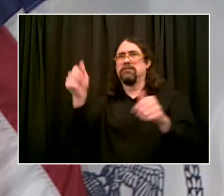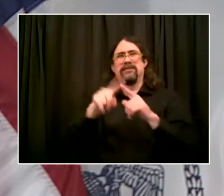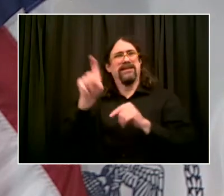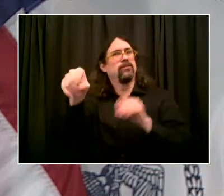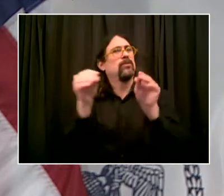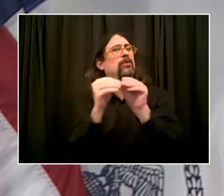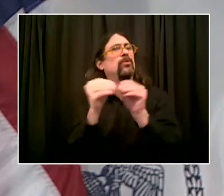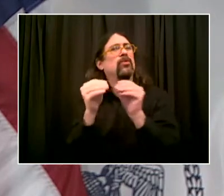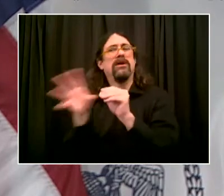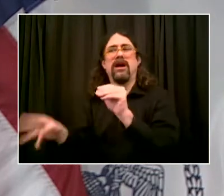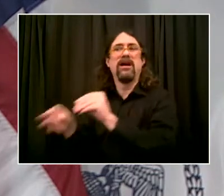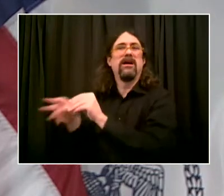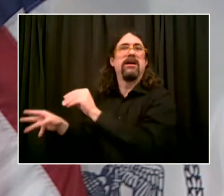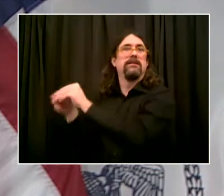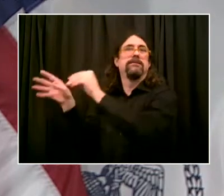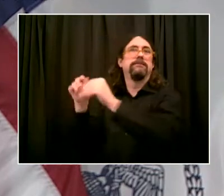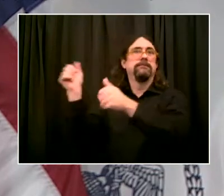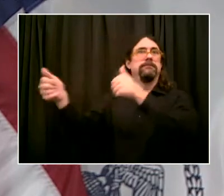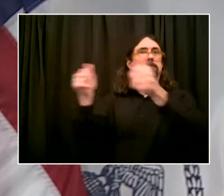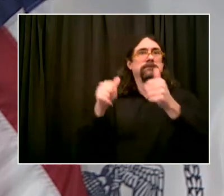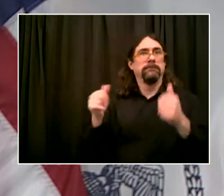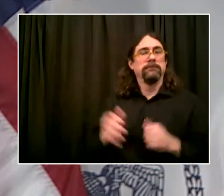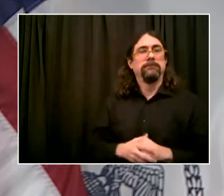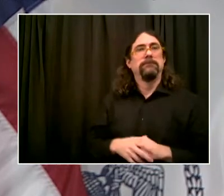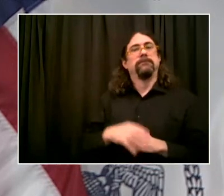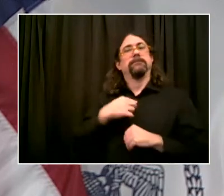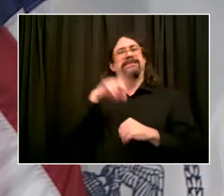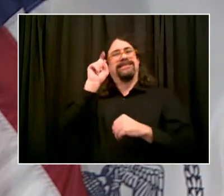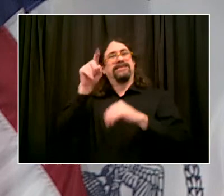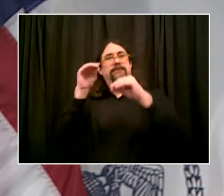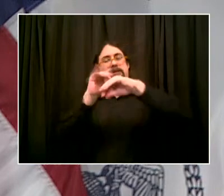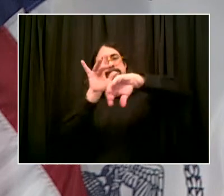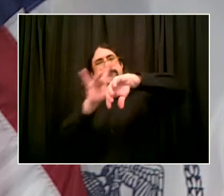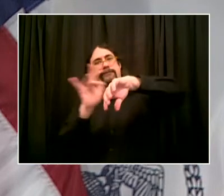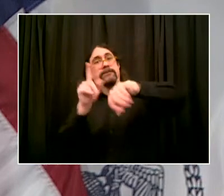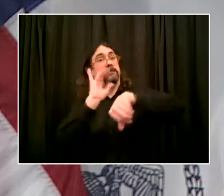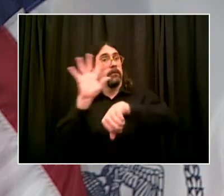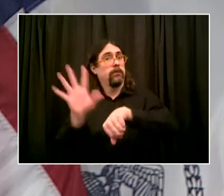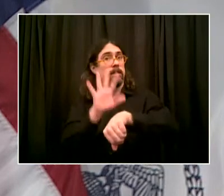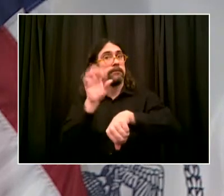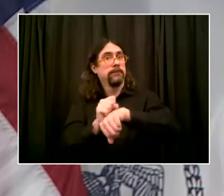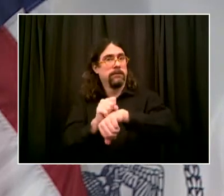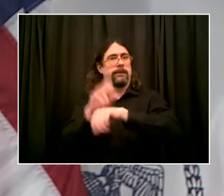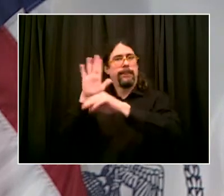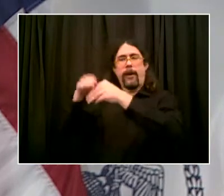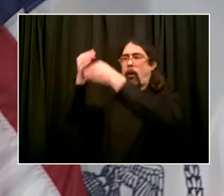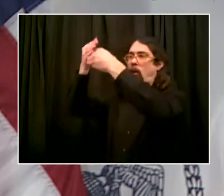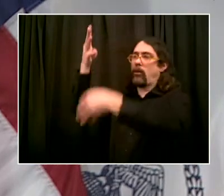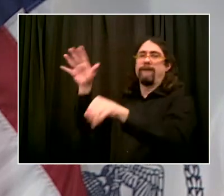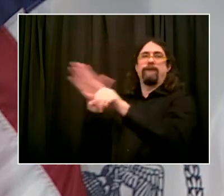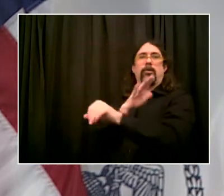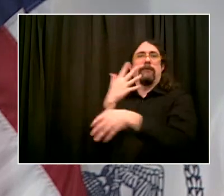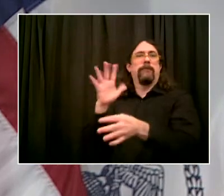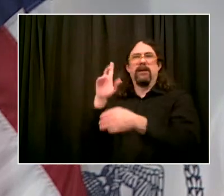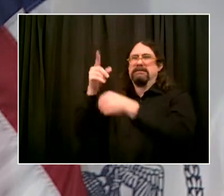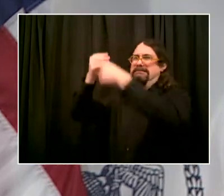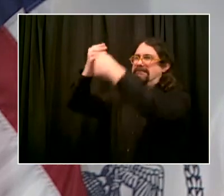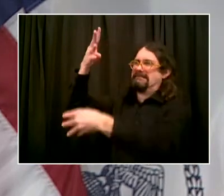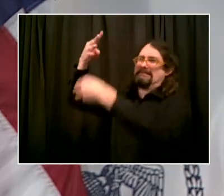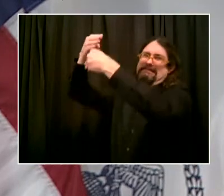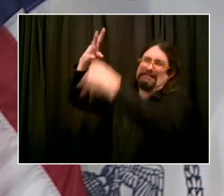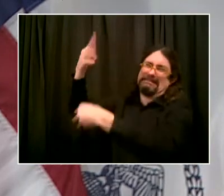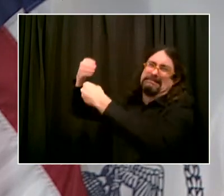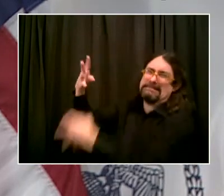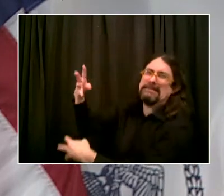quote unquote family plans. So if someone is an essential worker who lives in one of the communities of greatest need, that they